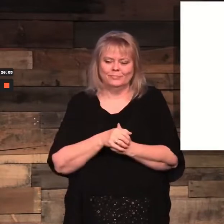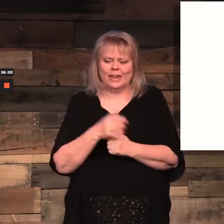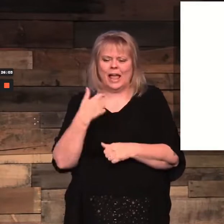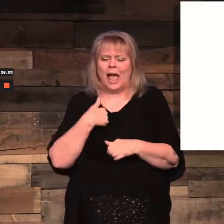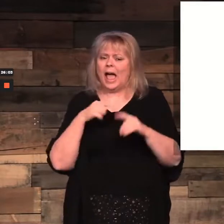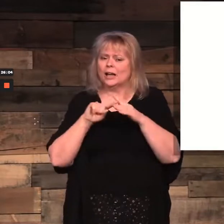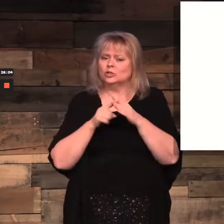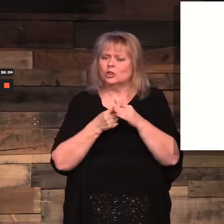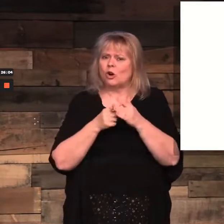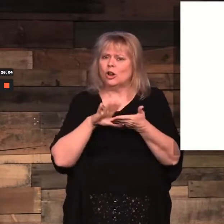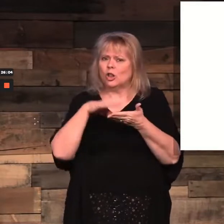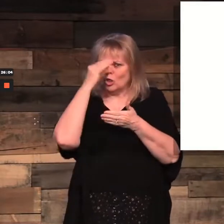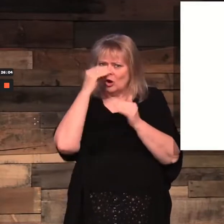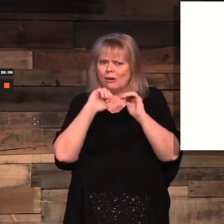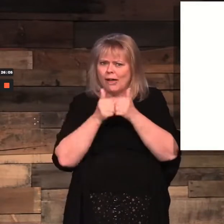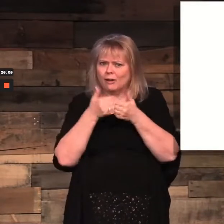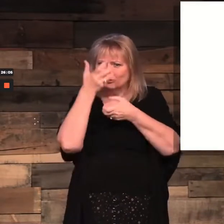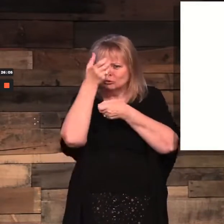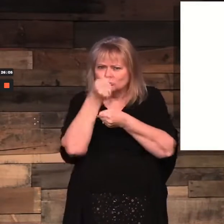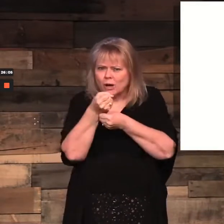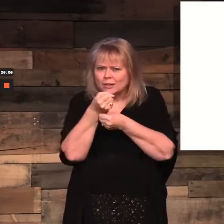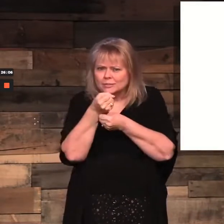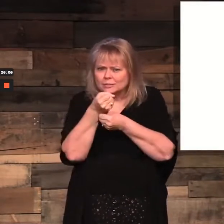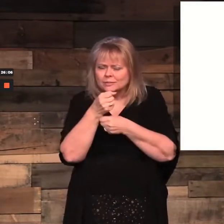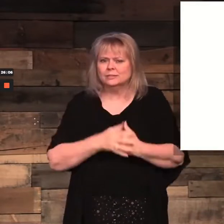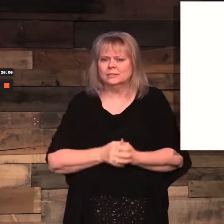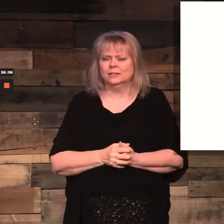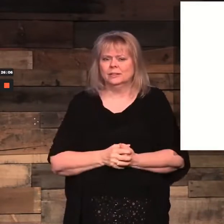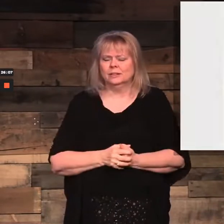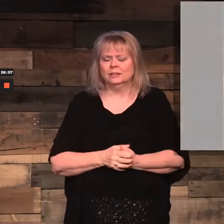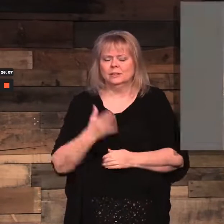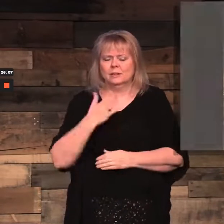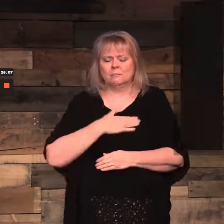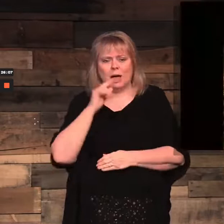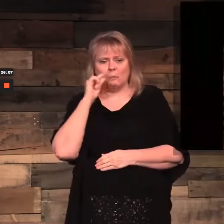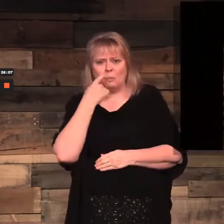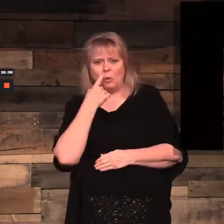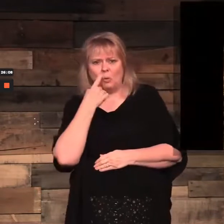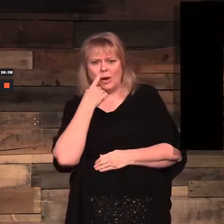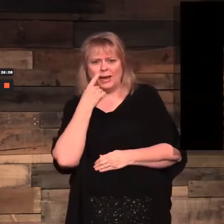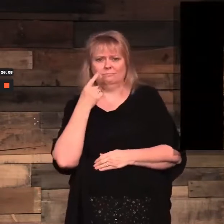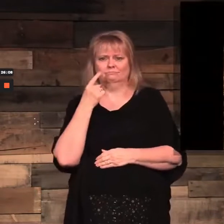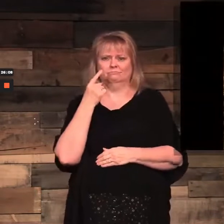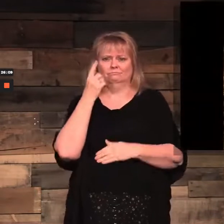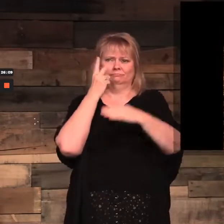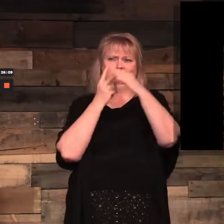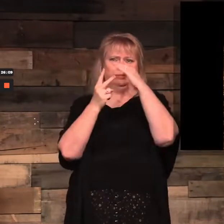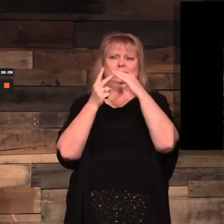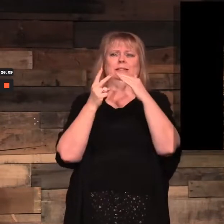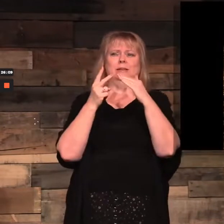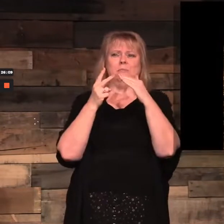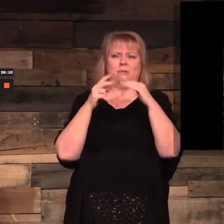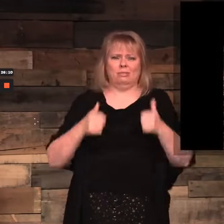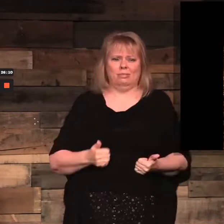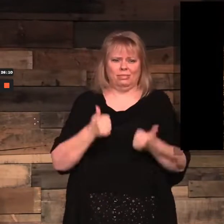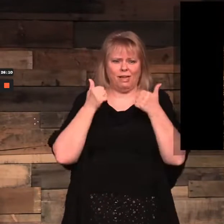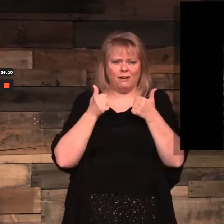trust. I forgot my boring and predictable life and entered into the